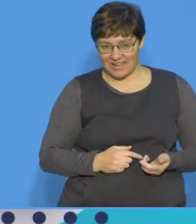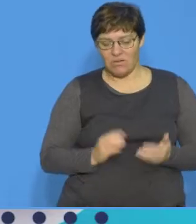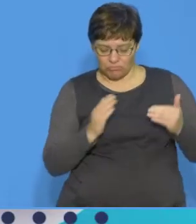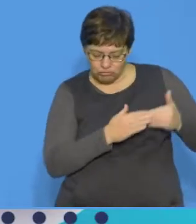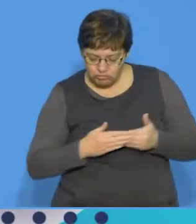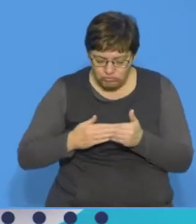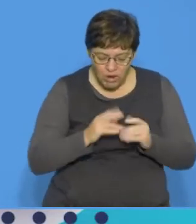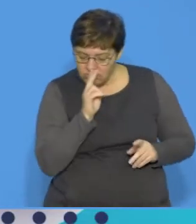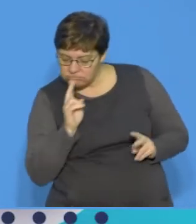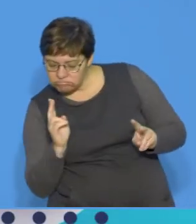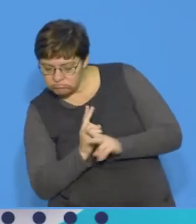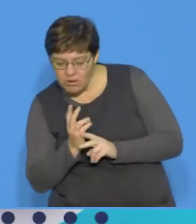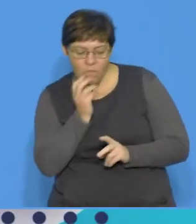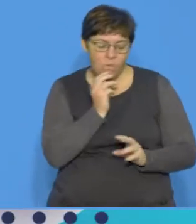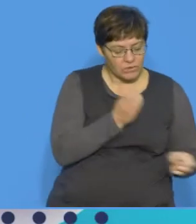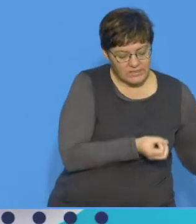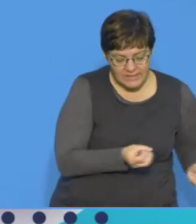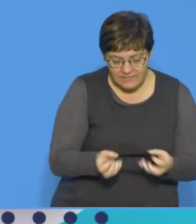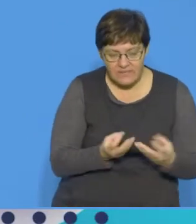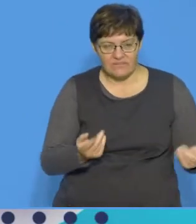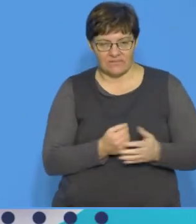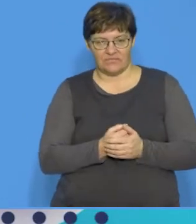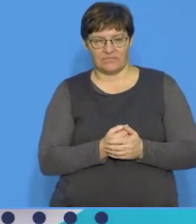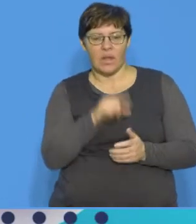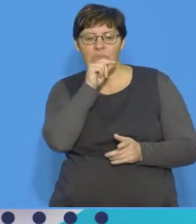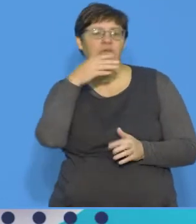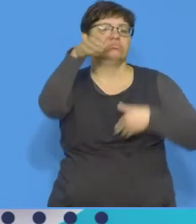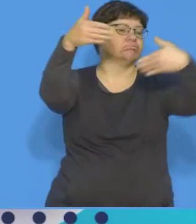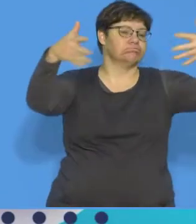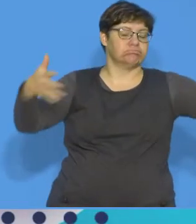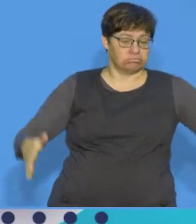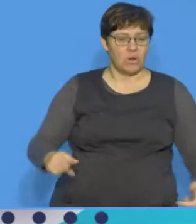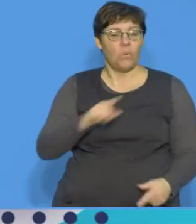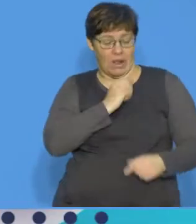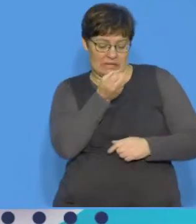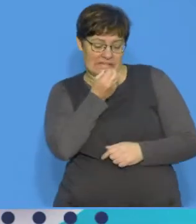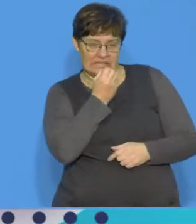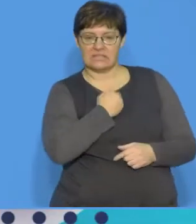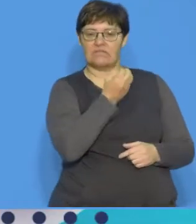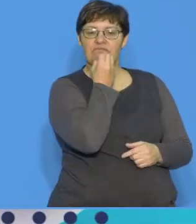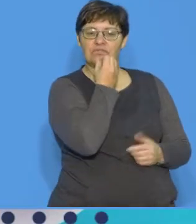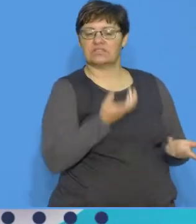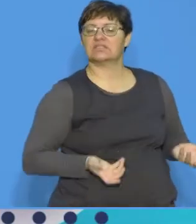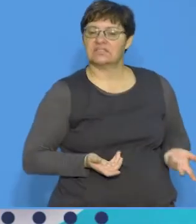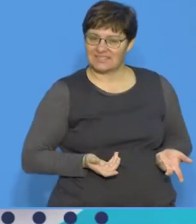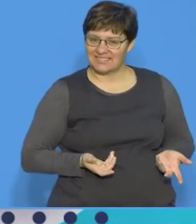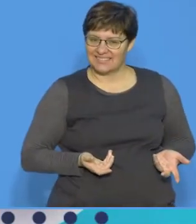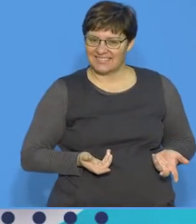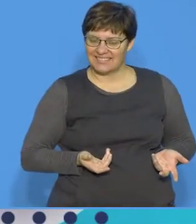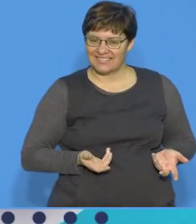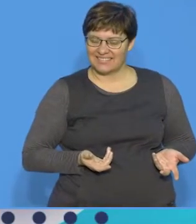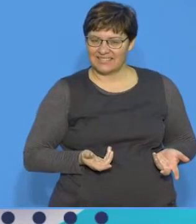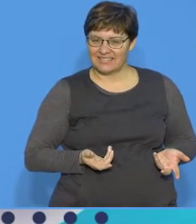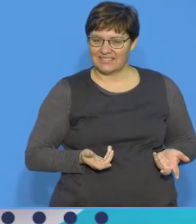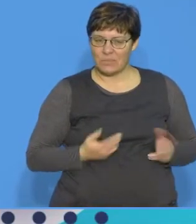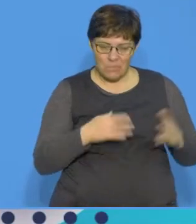can carry water there, we can chase away the birds that want to eat our crops that we are growing.